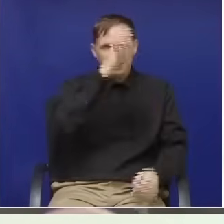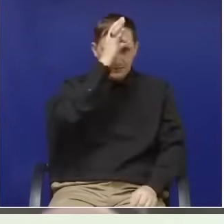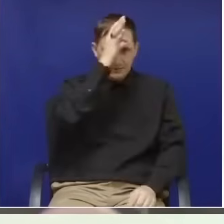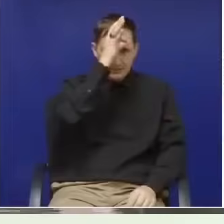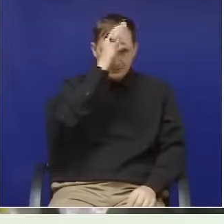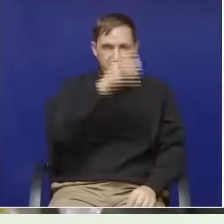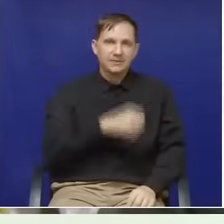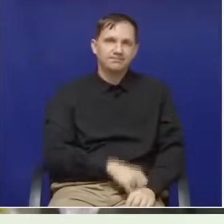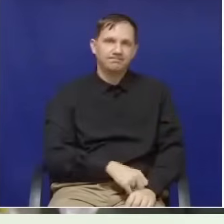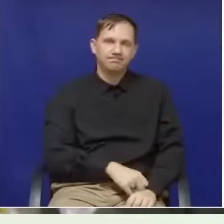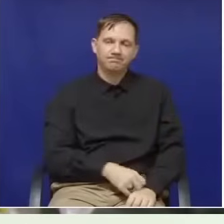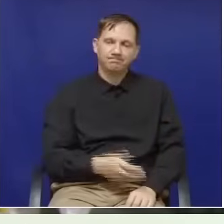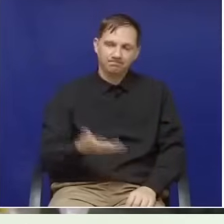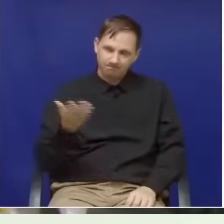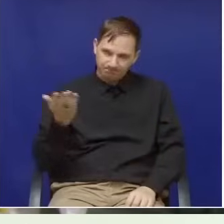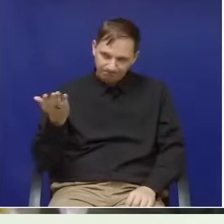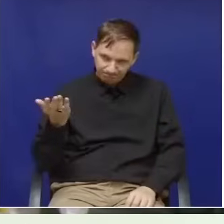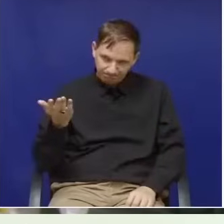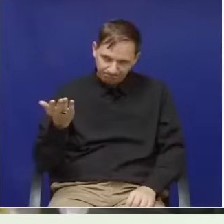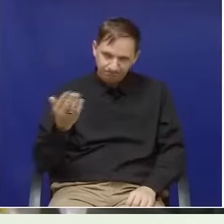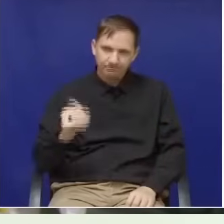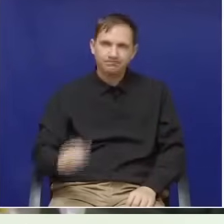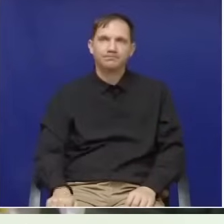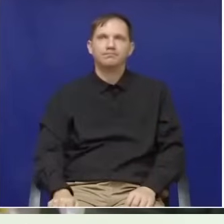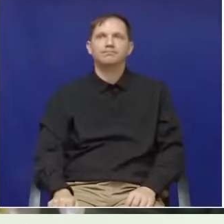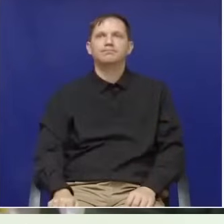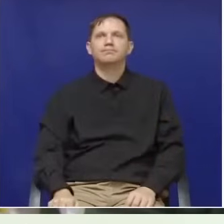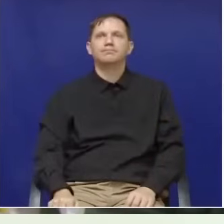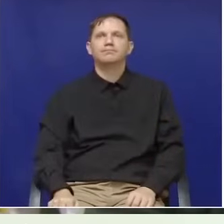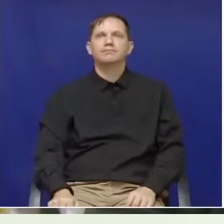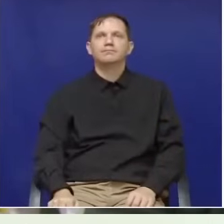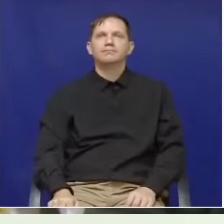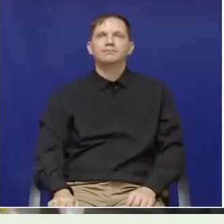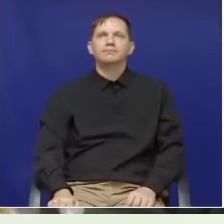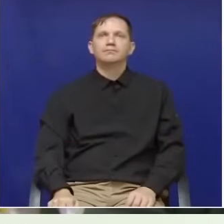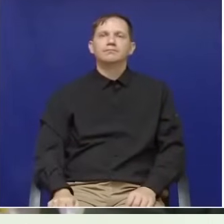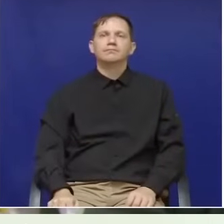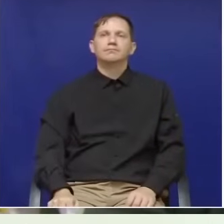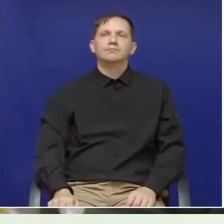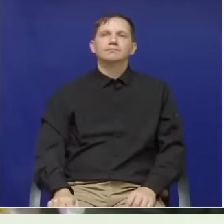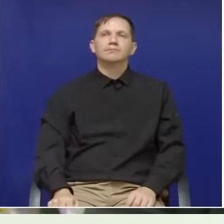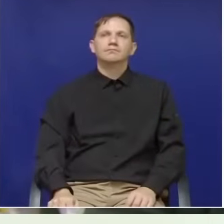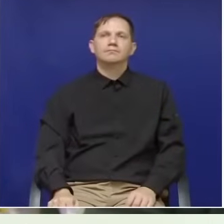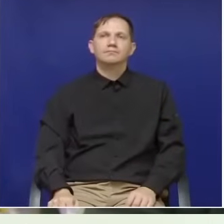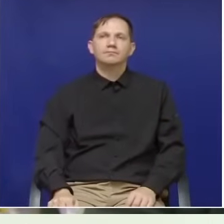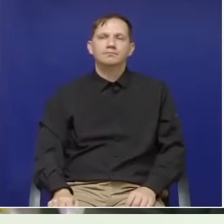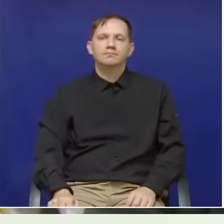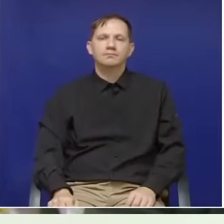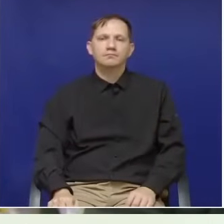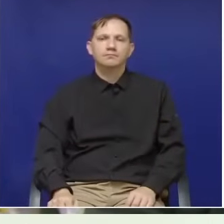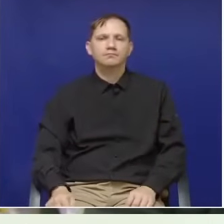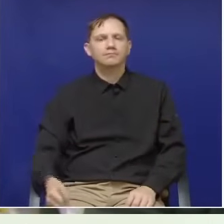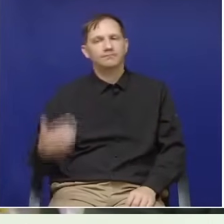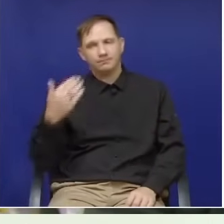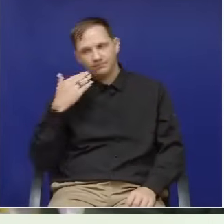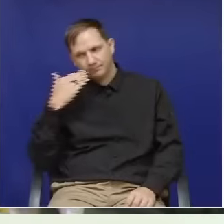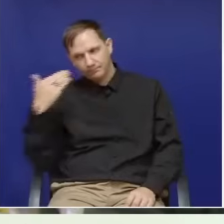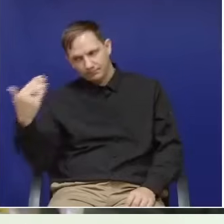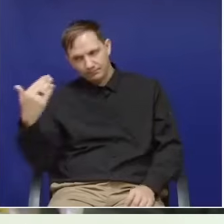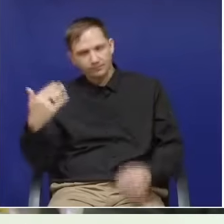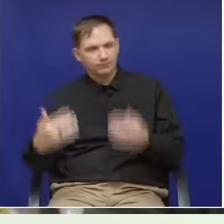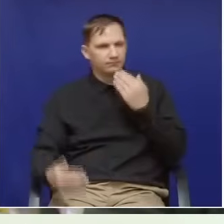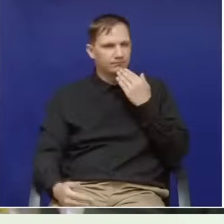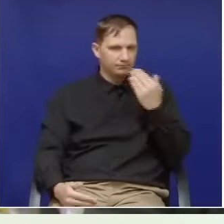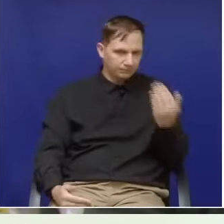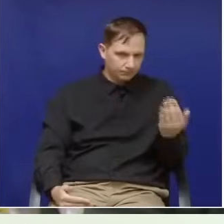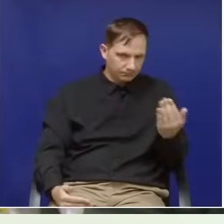The Honourable Deputy Minister. Thank you, Deputy Speaker, and thank you, Honorable Mokoena,